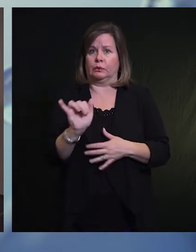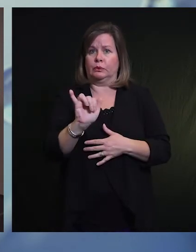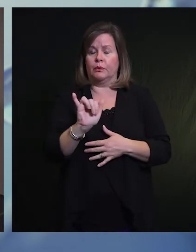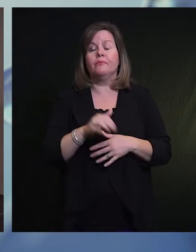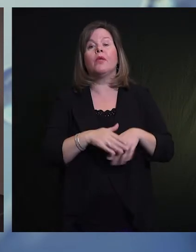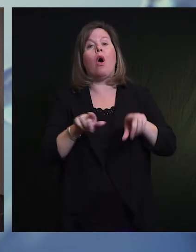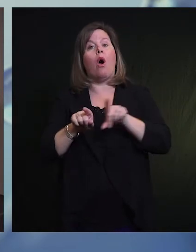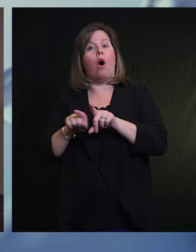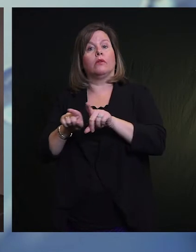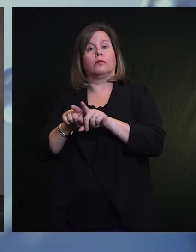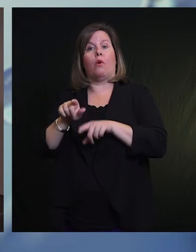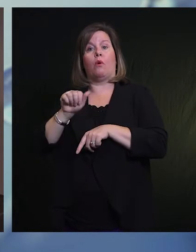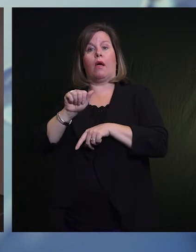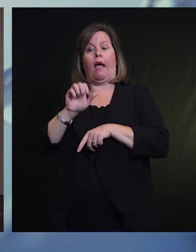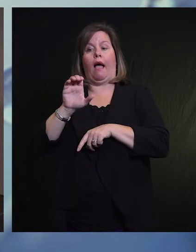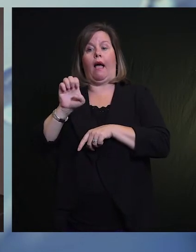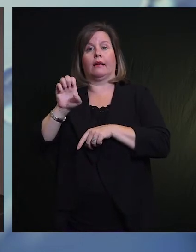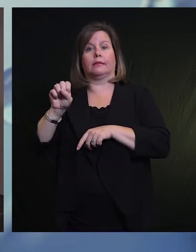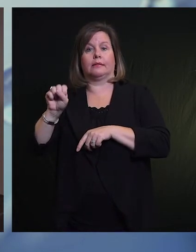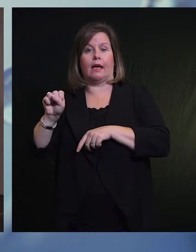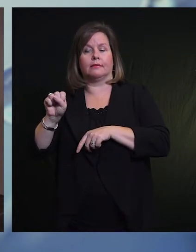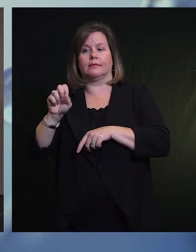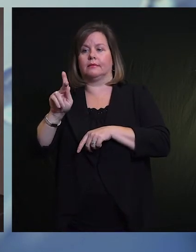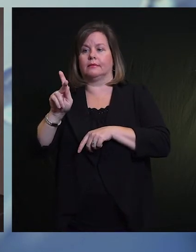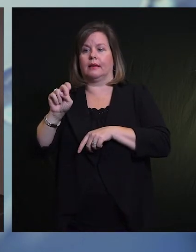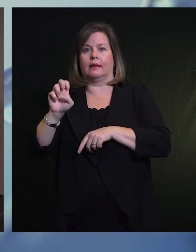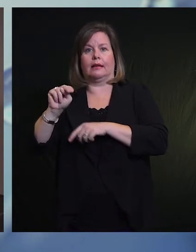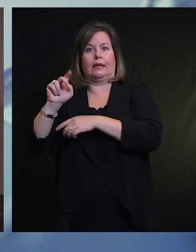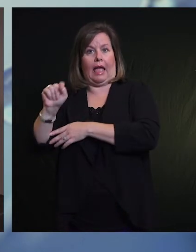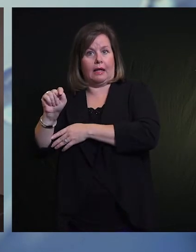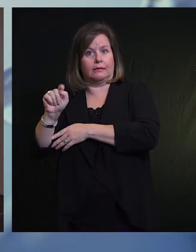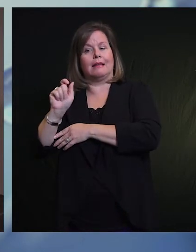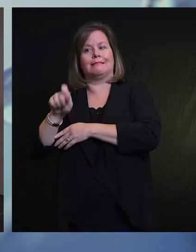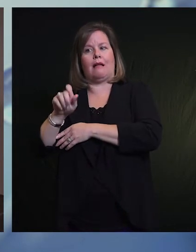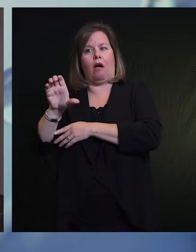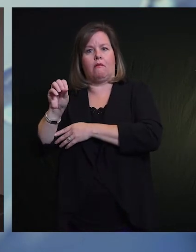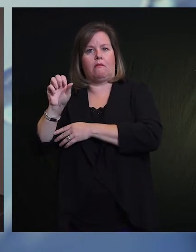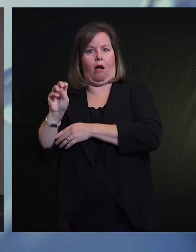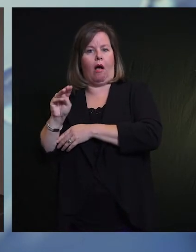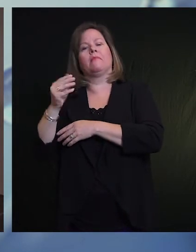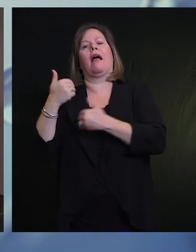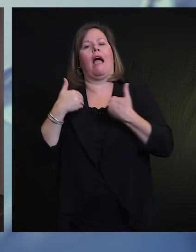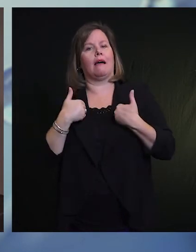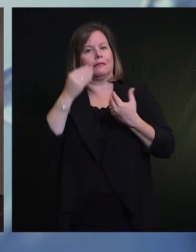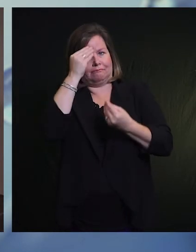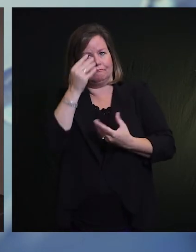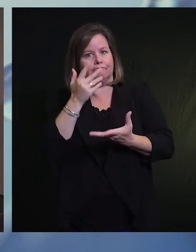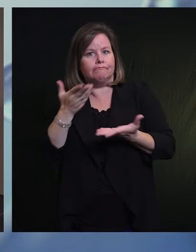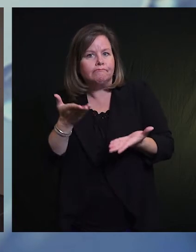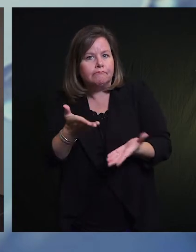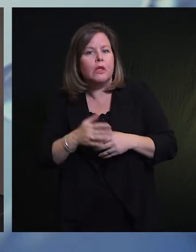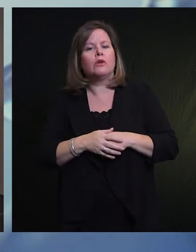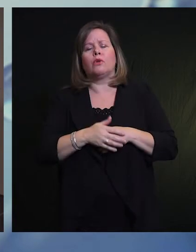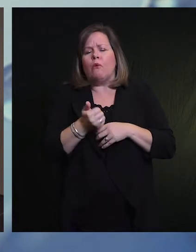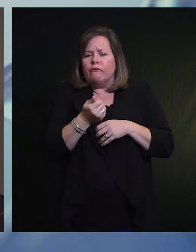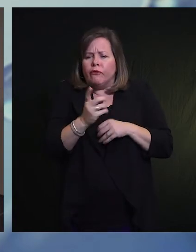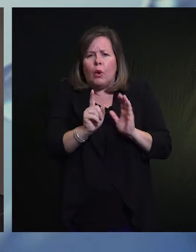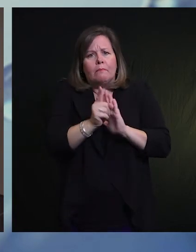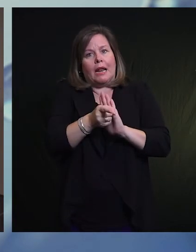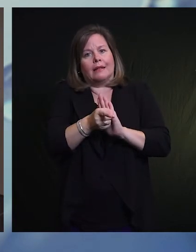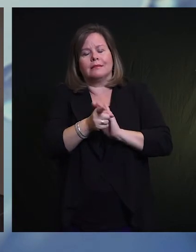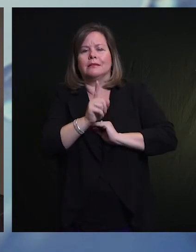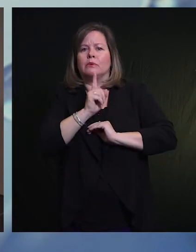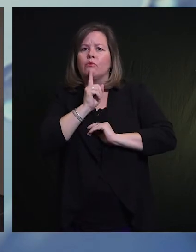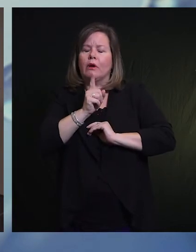find census materials at accesskent.com for more information. We really need everyone to participate. It takes a few